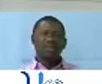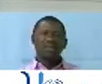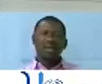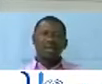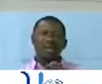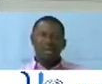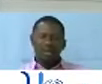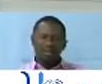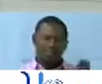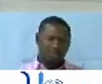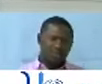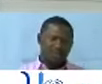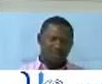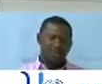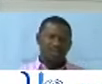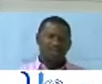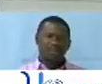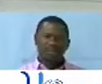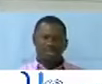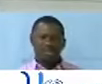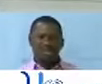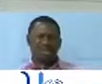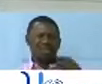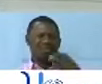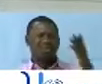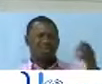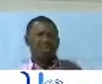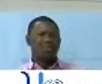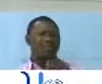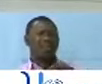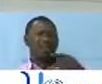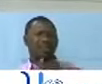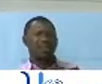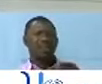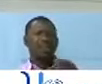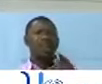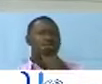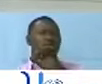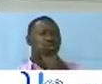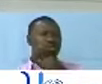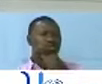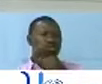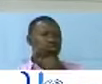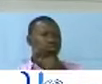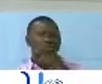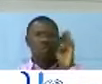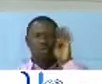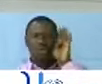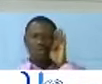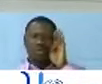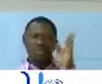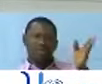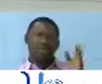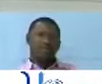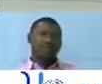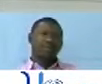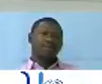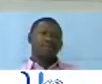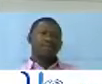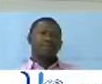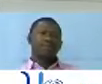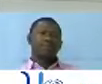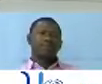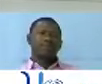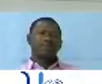Ñoo nekkon ay lawyer yo xamné ni ñu ngeen ci layo bo xamné layo suuf la di Gunjul Motel. I think they were acting for